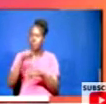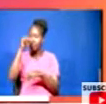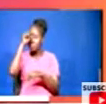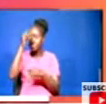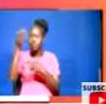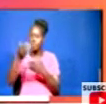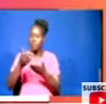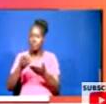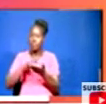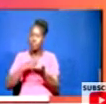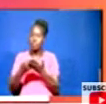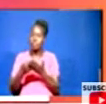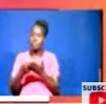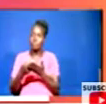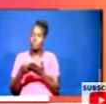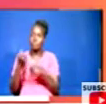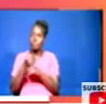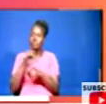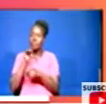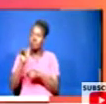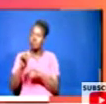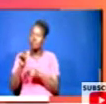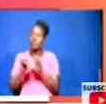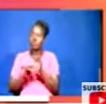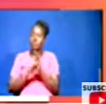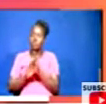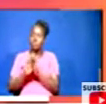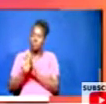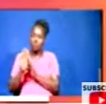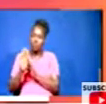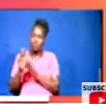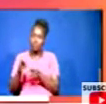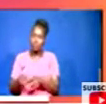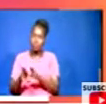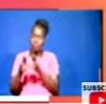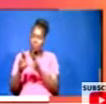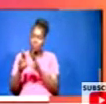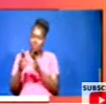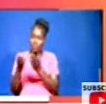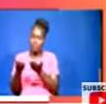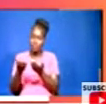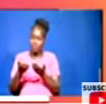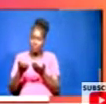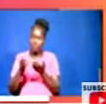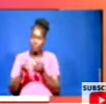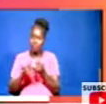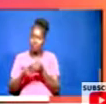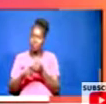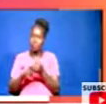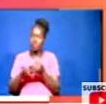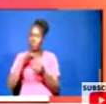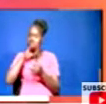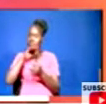in resources to make sure that we develop the roads that are needed, we develop sewer,